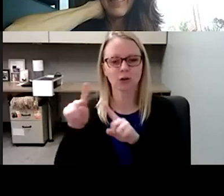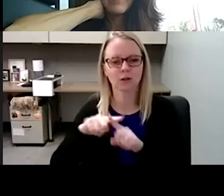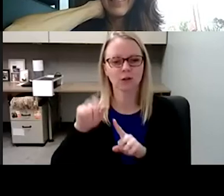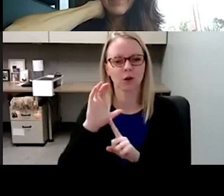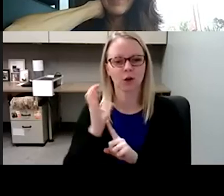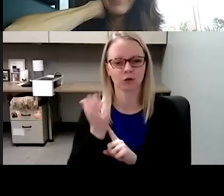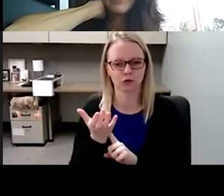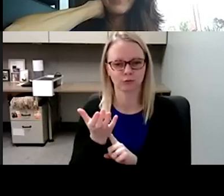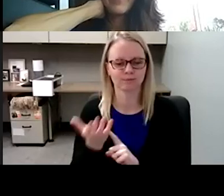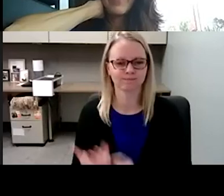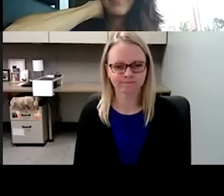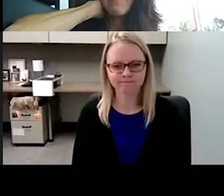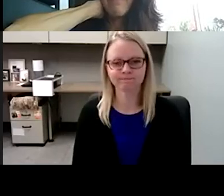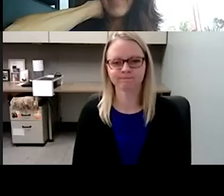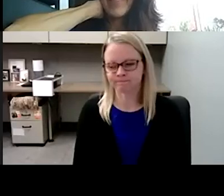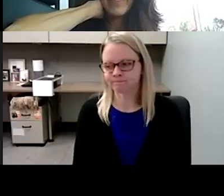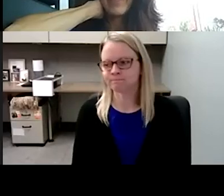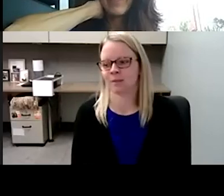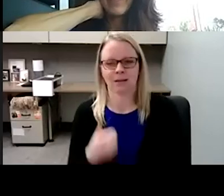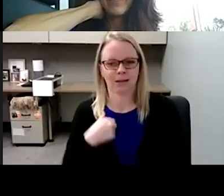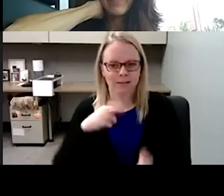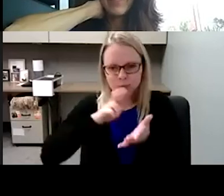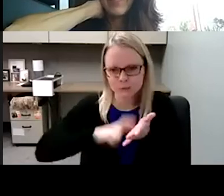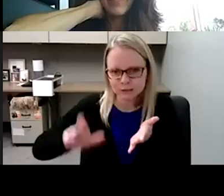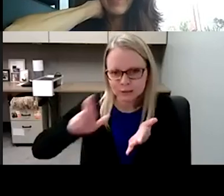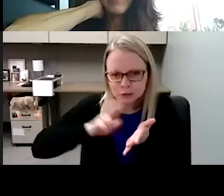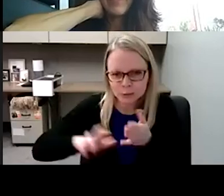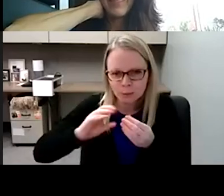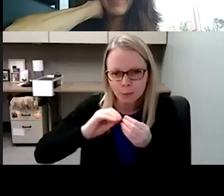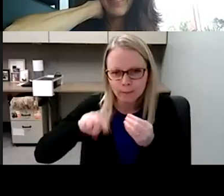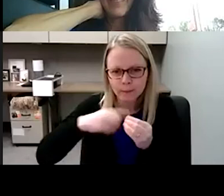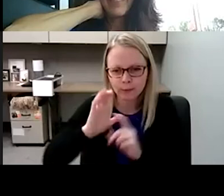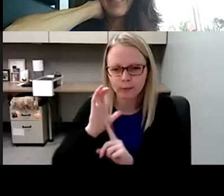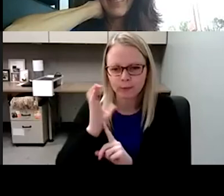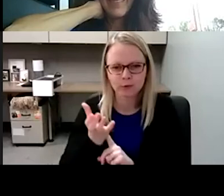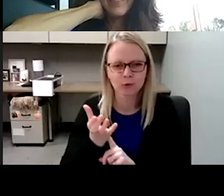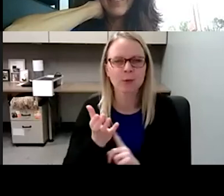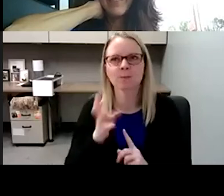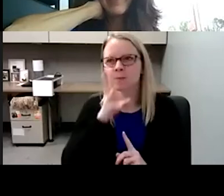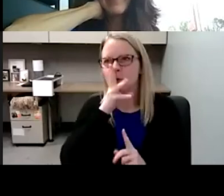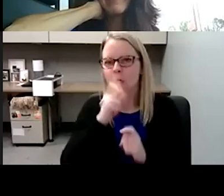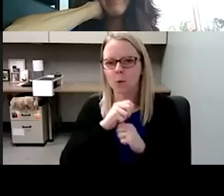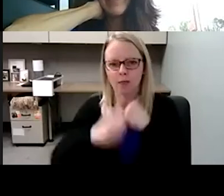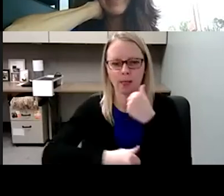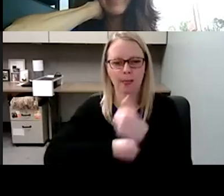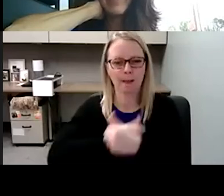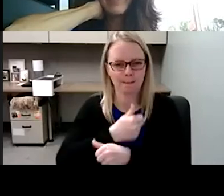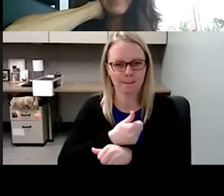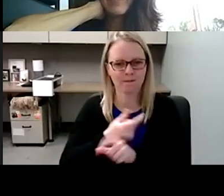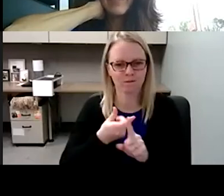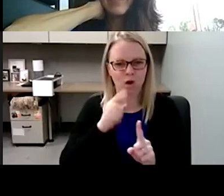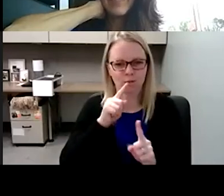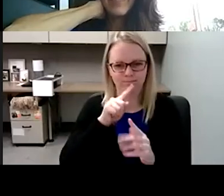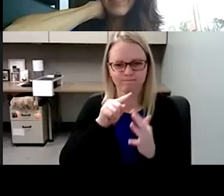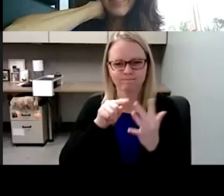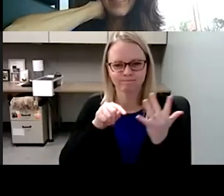And I have to confess that I did some research of the culture, talked to faculties, talked to alums of then. And I had to say that I